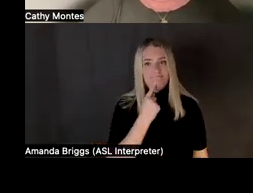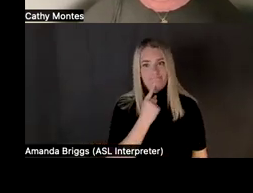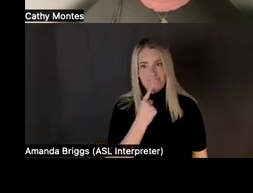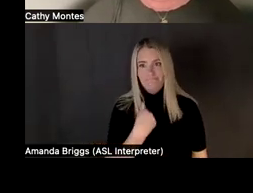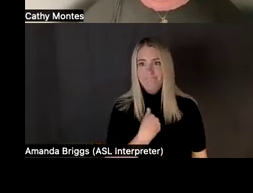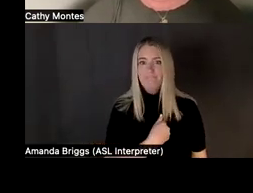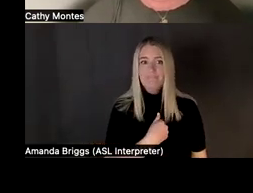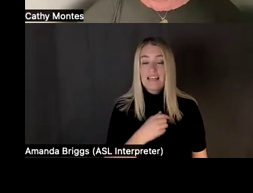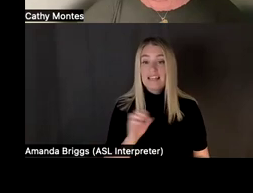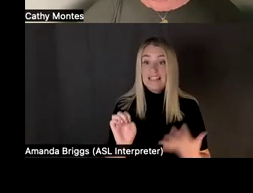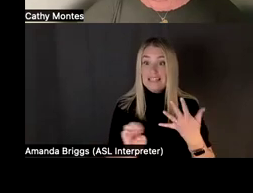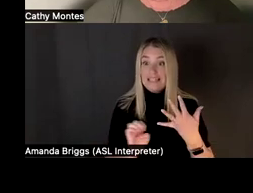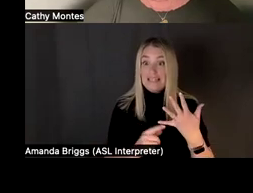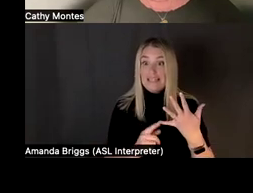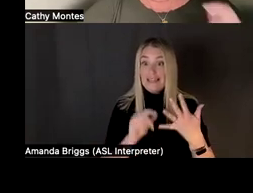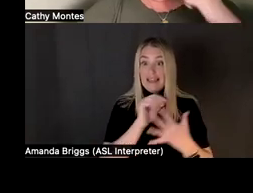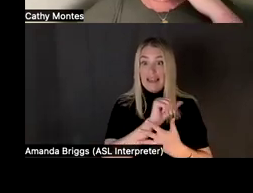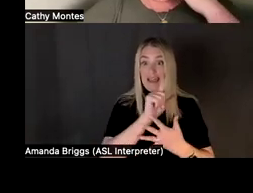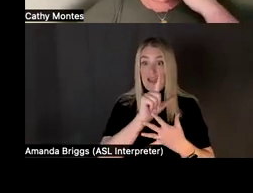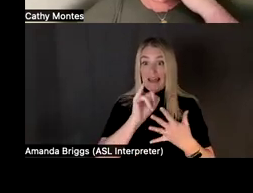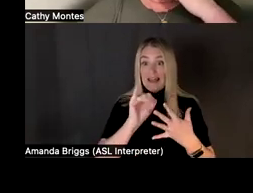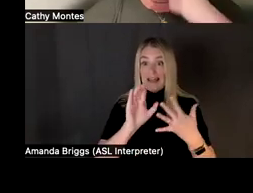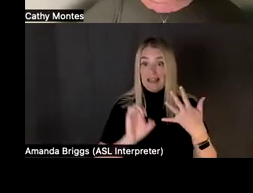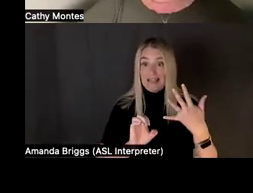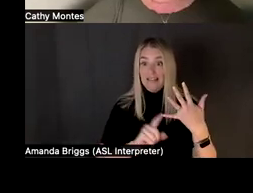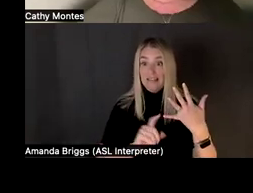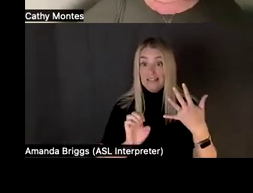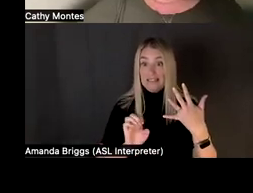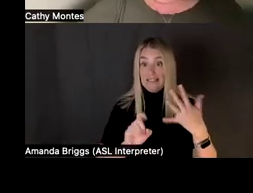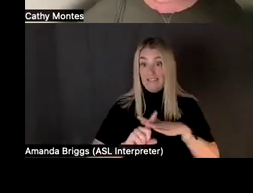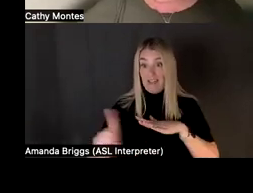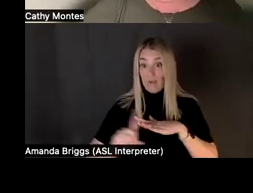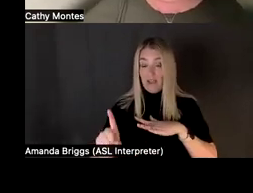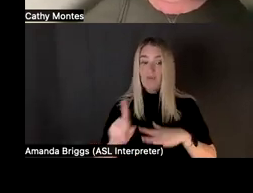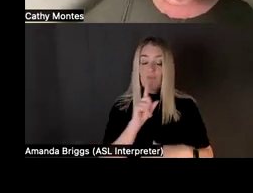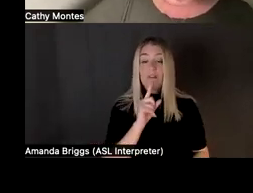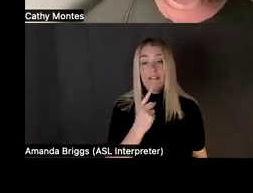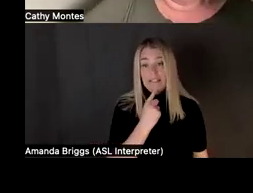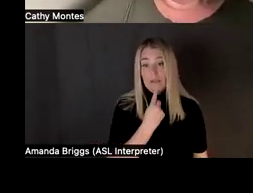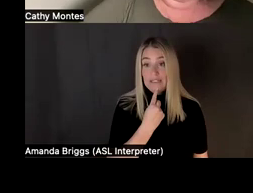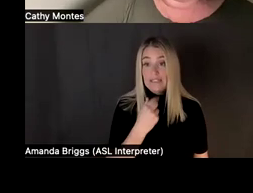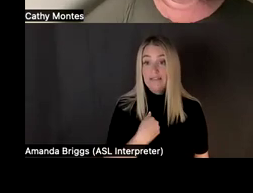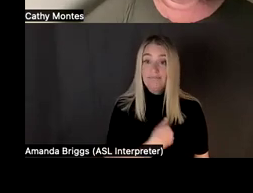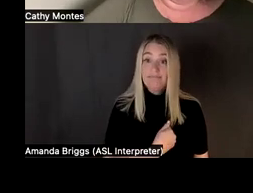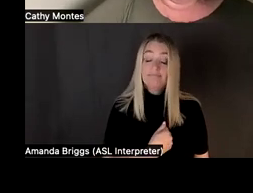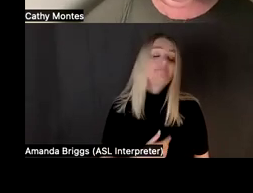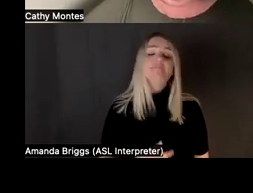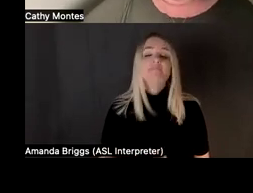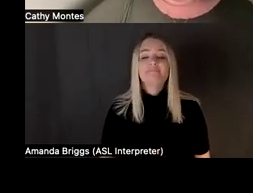take the E very seriously, which is the evacuate piece. Thank you, Dr.